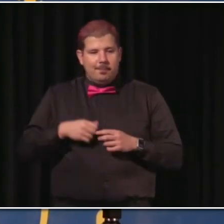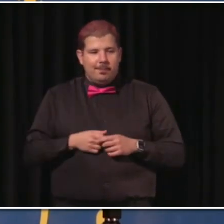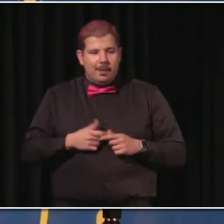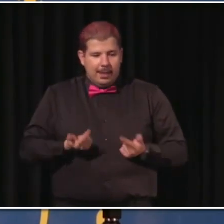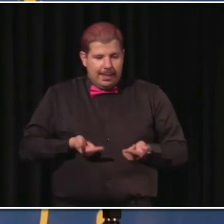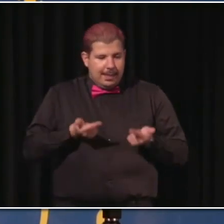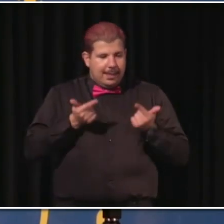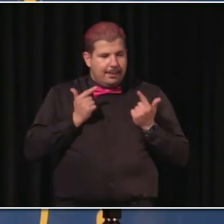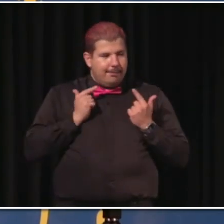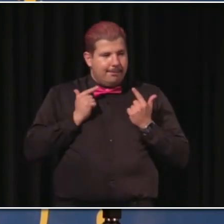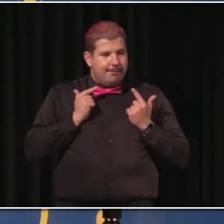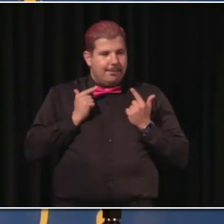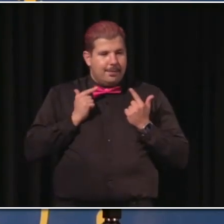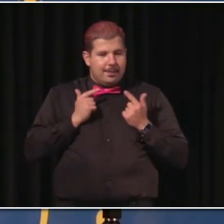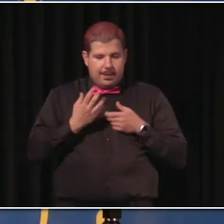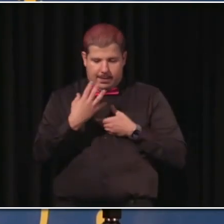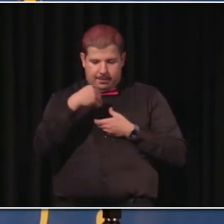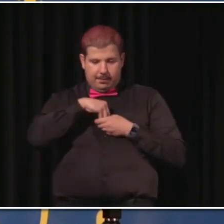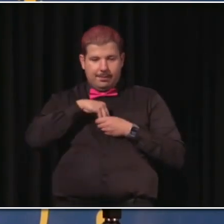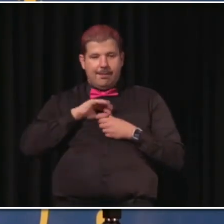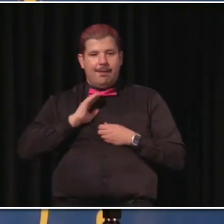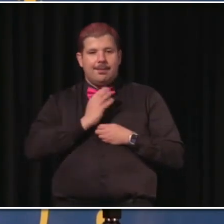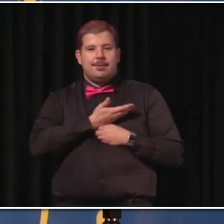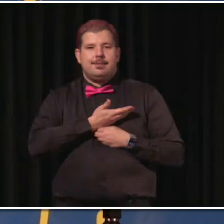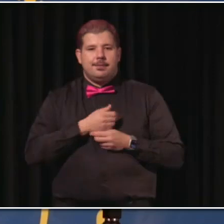It lives in us,